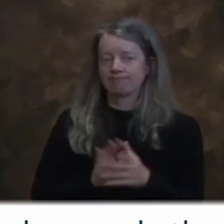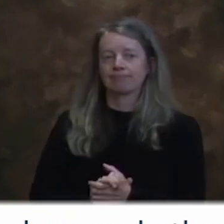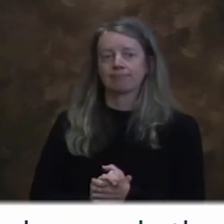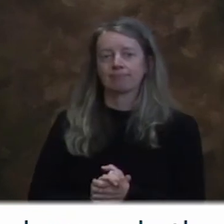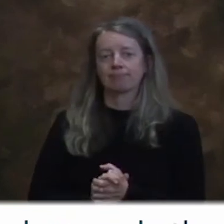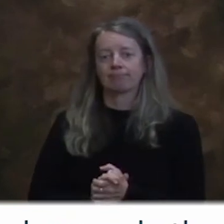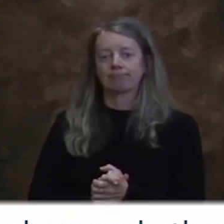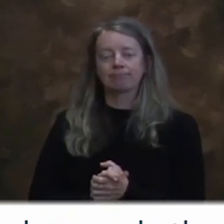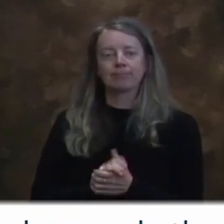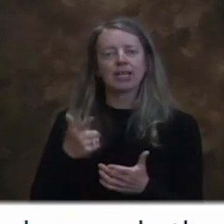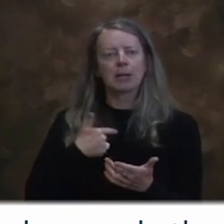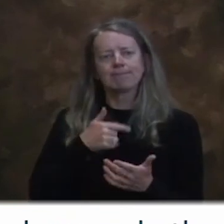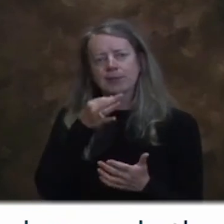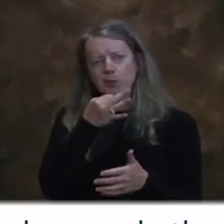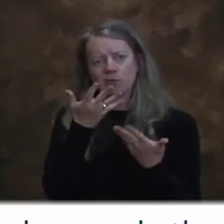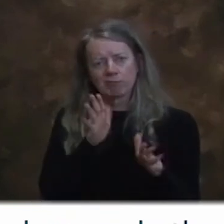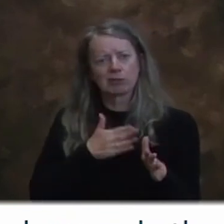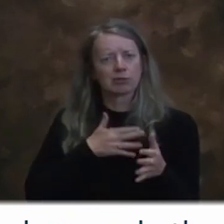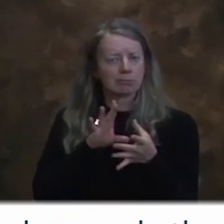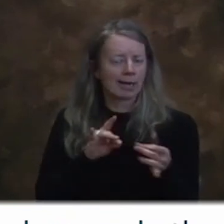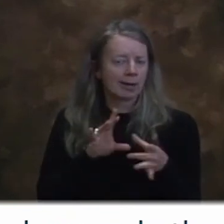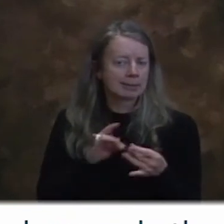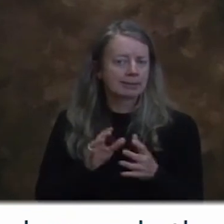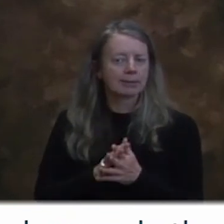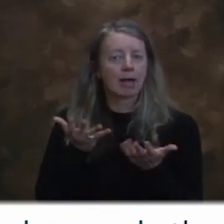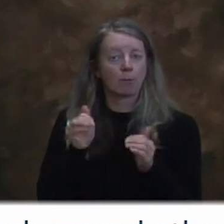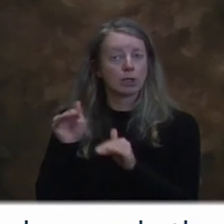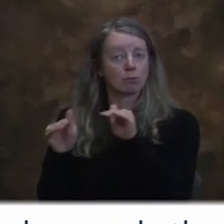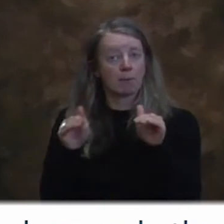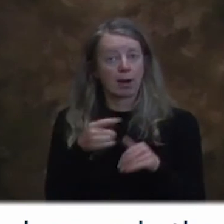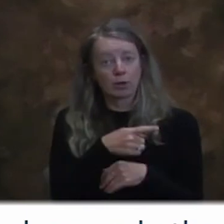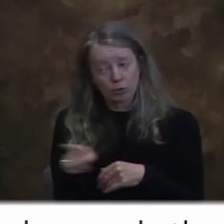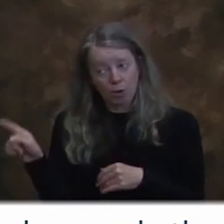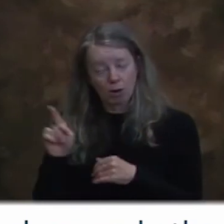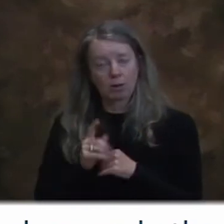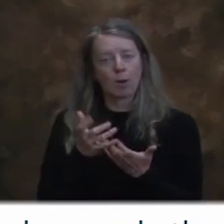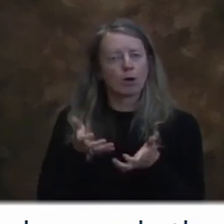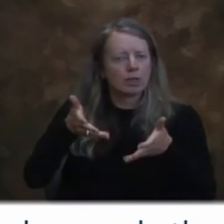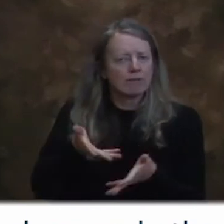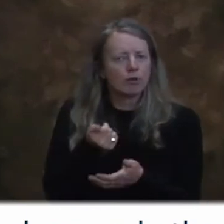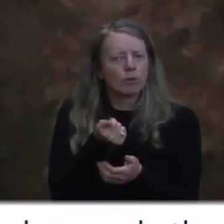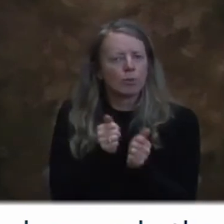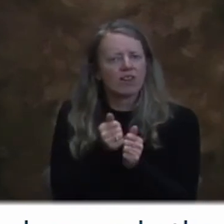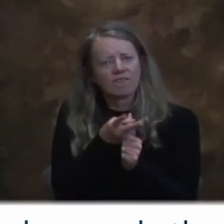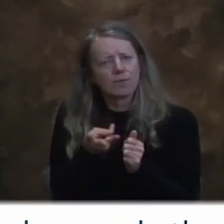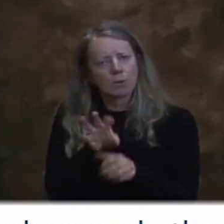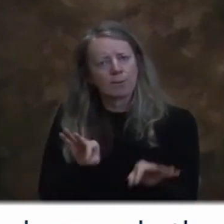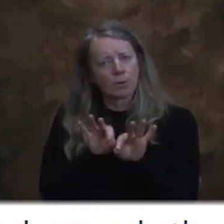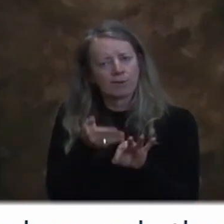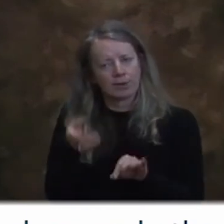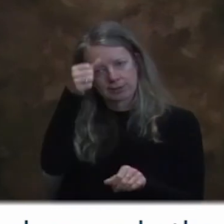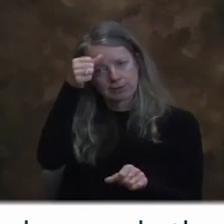So as I wrap up things today, I did want to just remind folks and leave folks with just a few things that